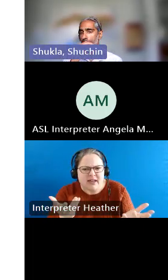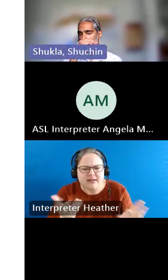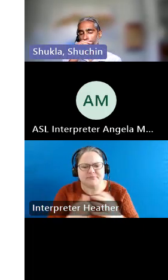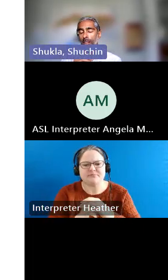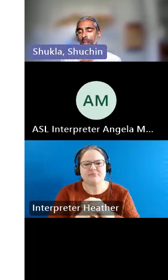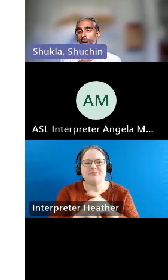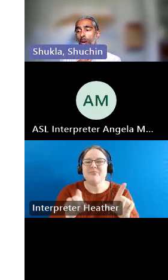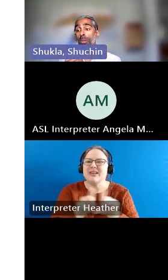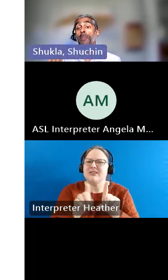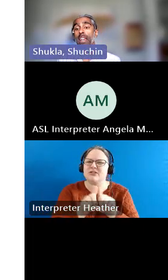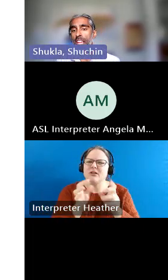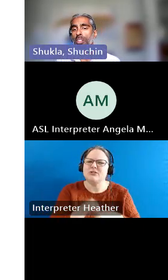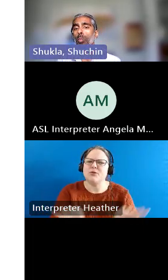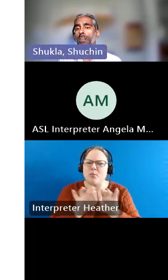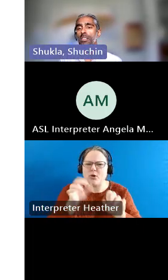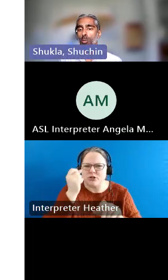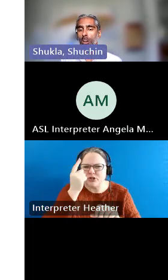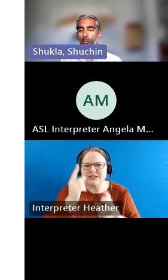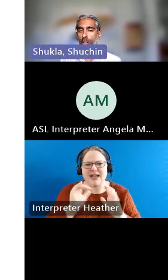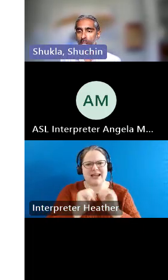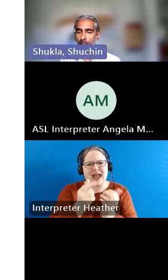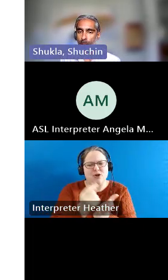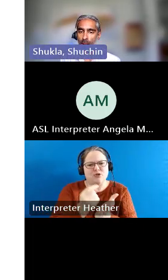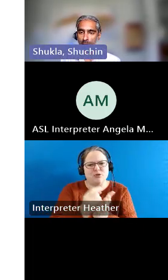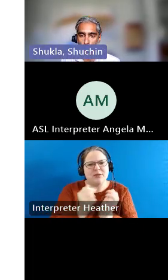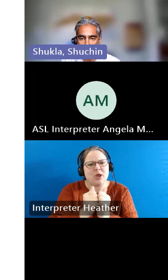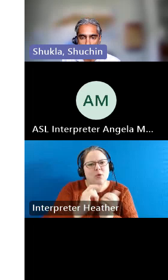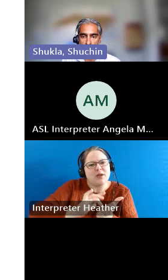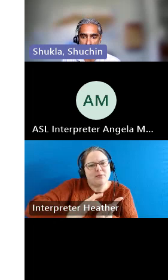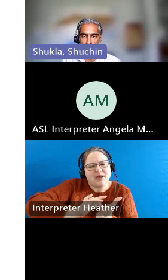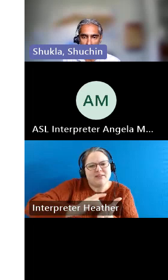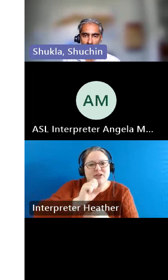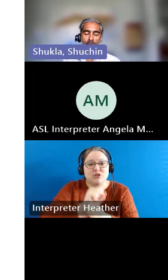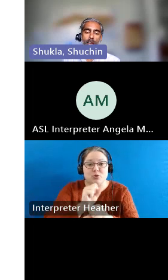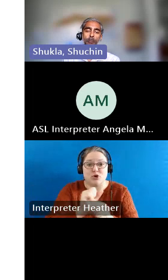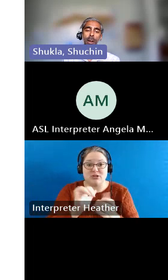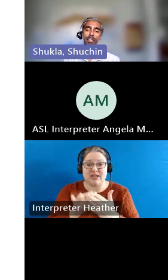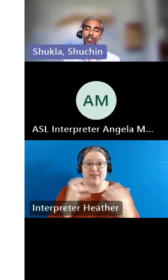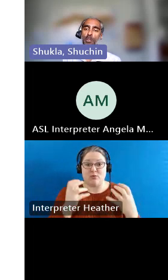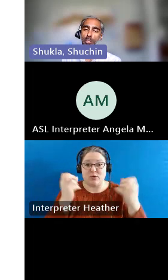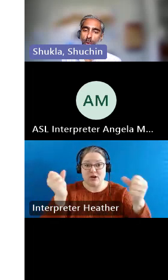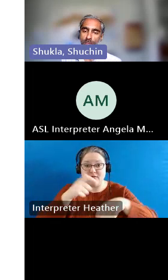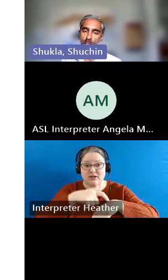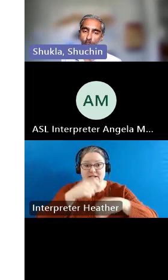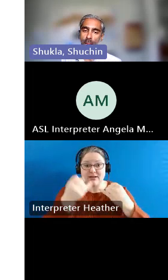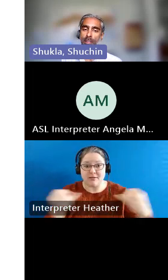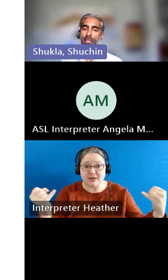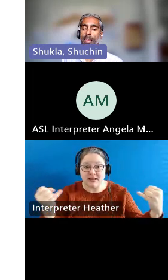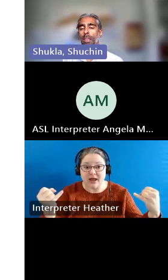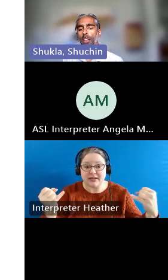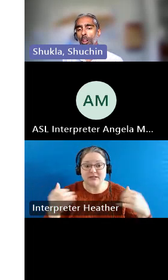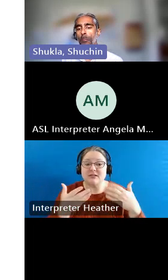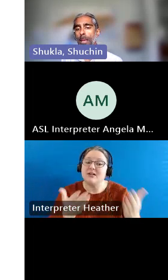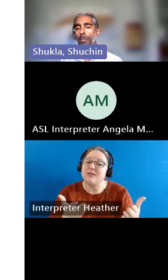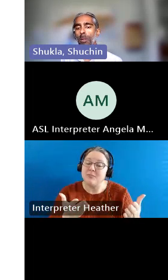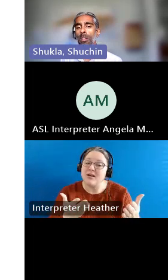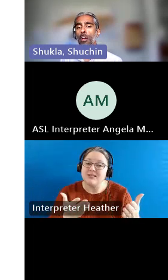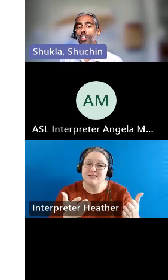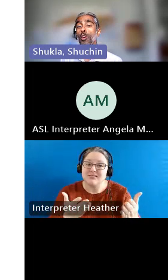to understand how treatment with medication works in the recovery timeline. So I won't go over this on the left, but the short story here is